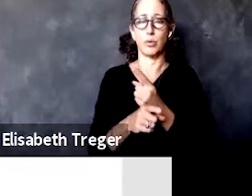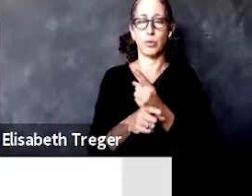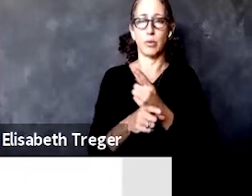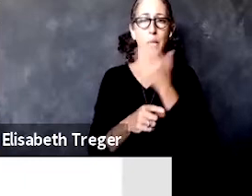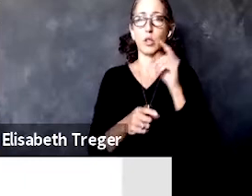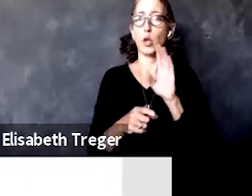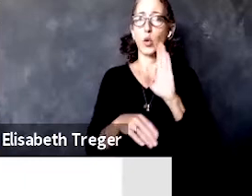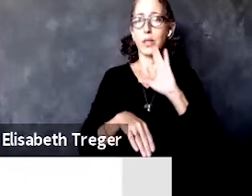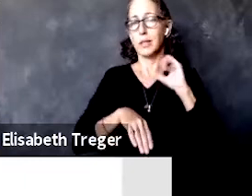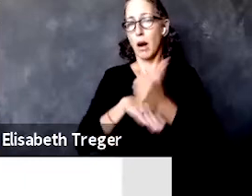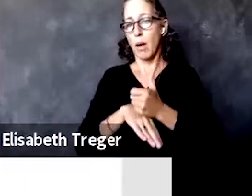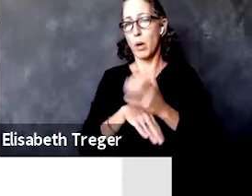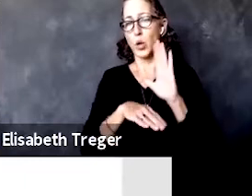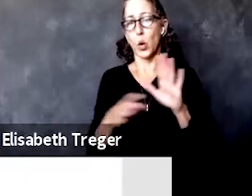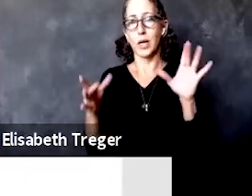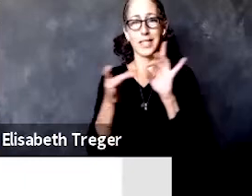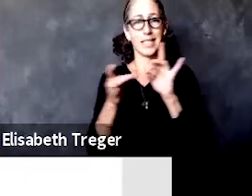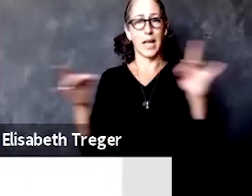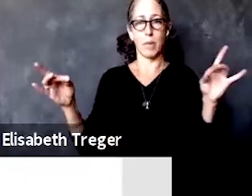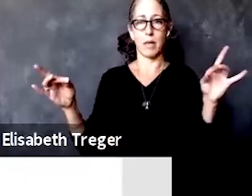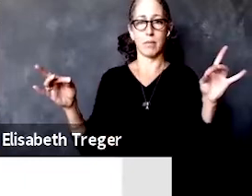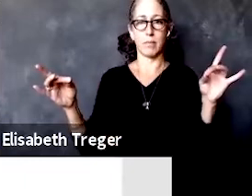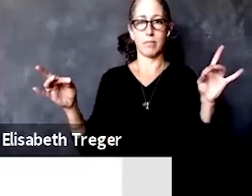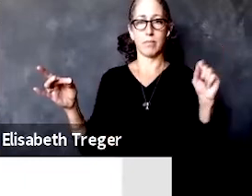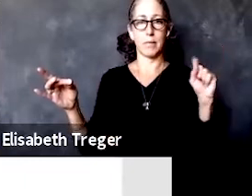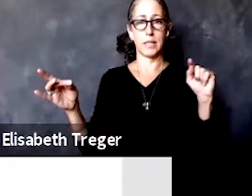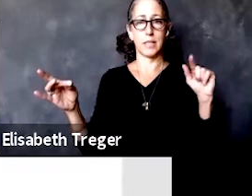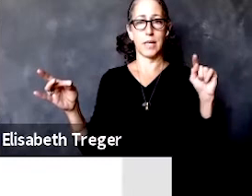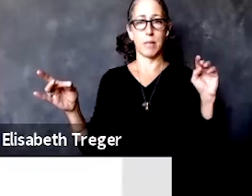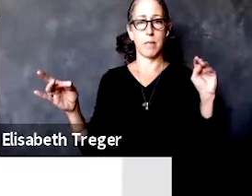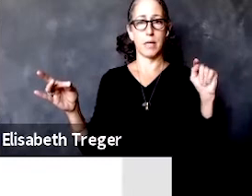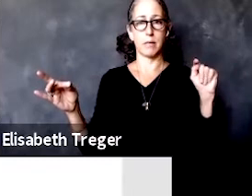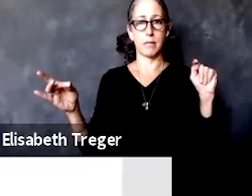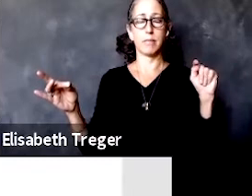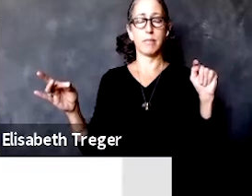lay out a statement about, help you make a statement in terms of